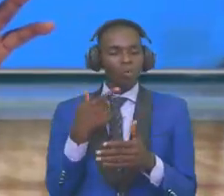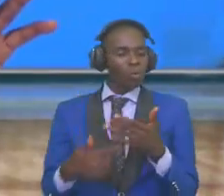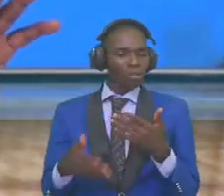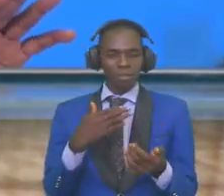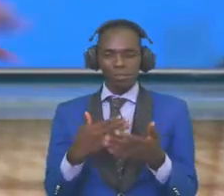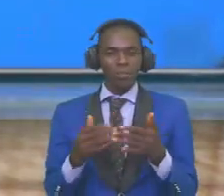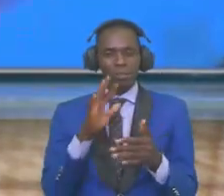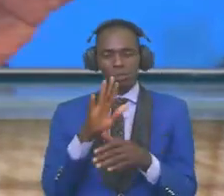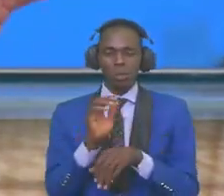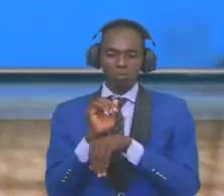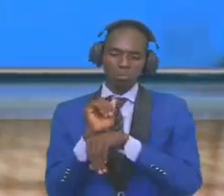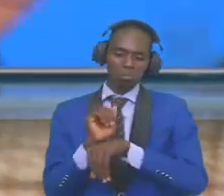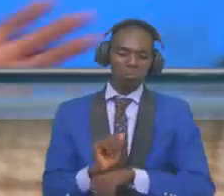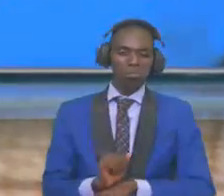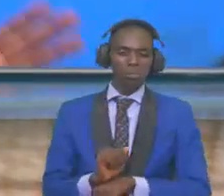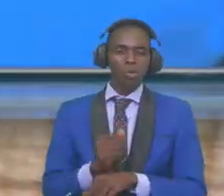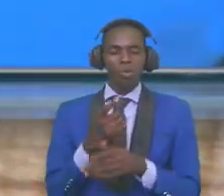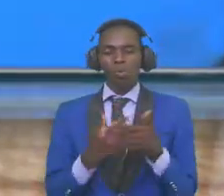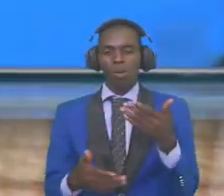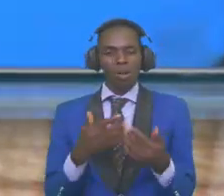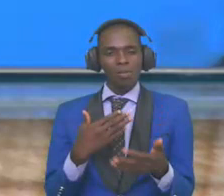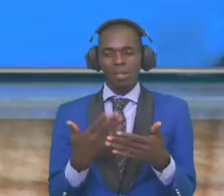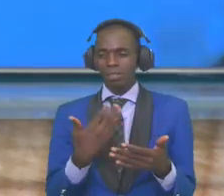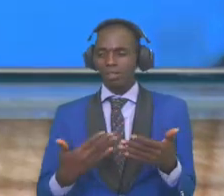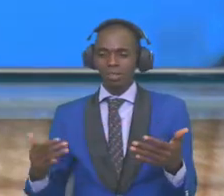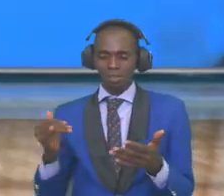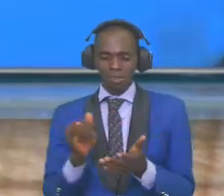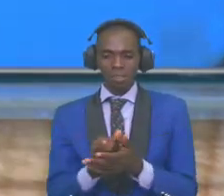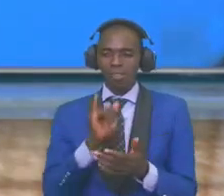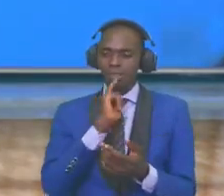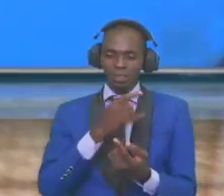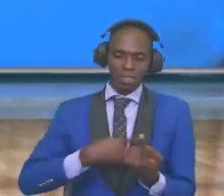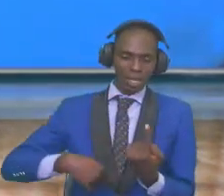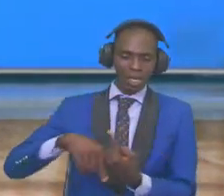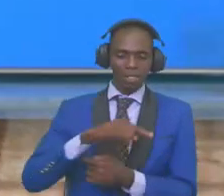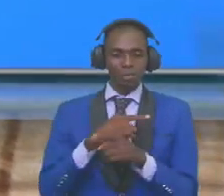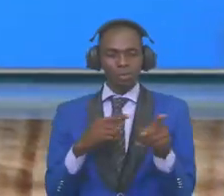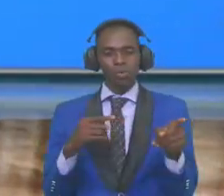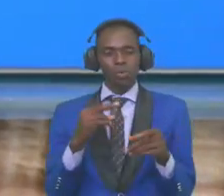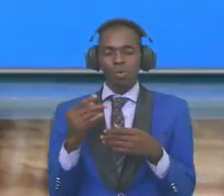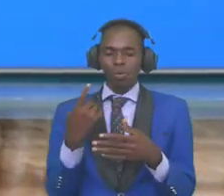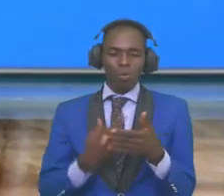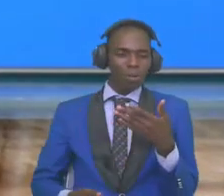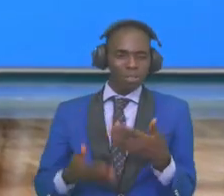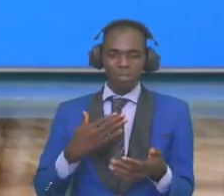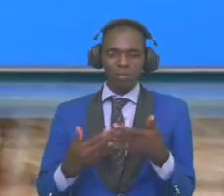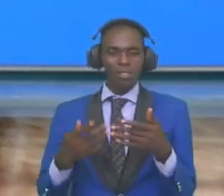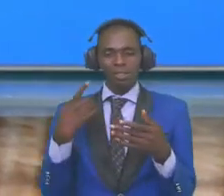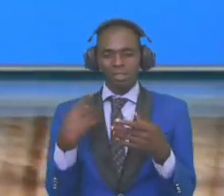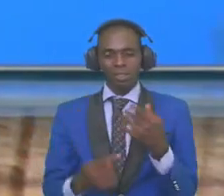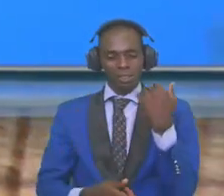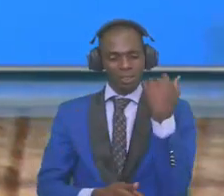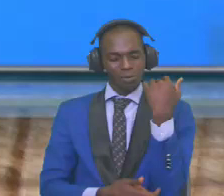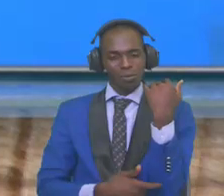pressure, whatever things that surround you, and whatever temptation or trial, and